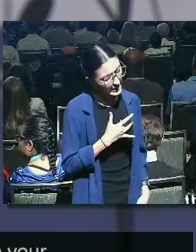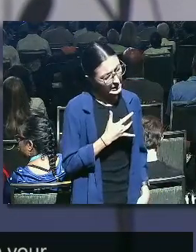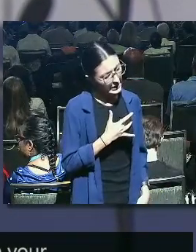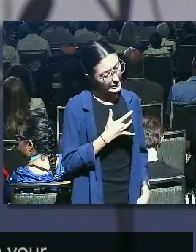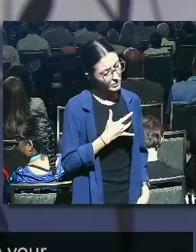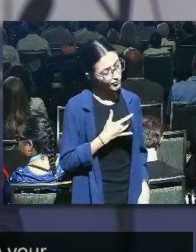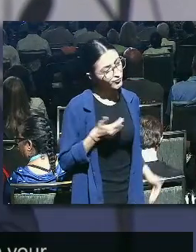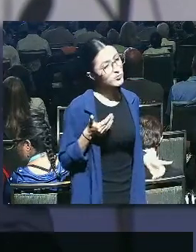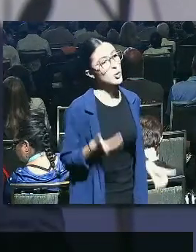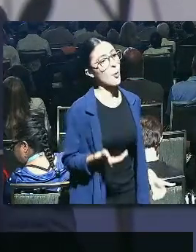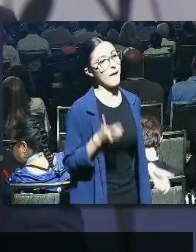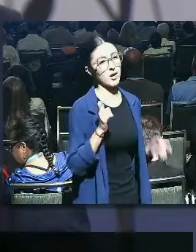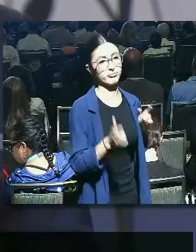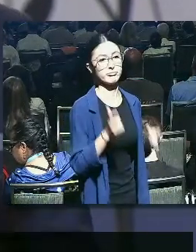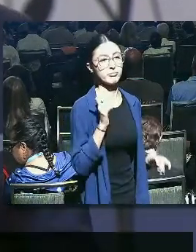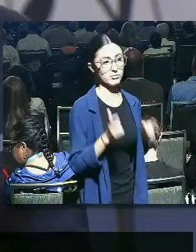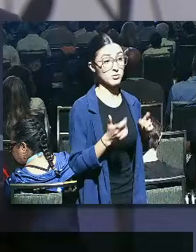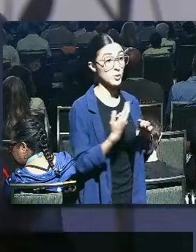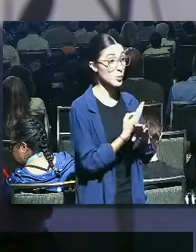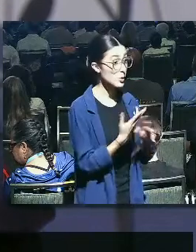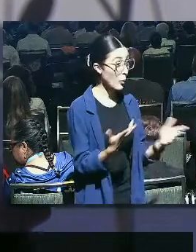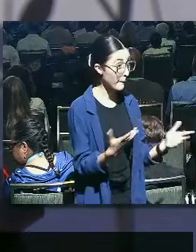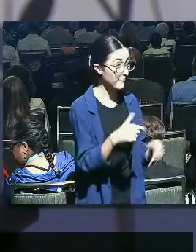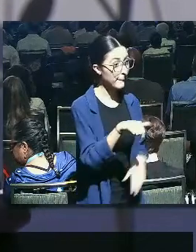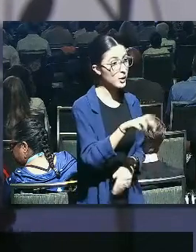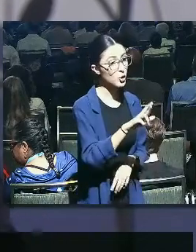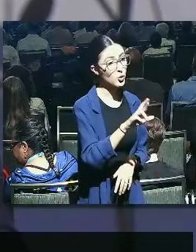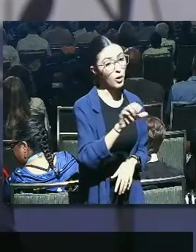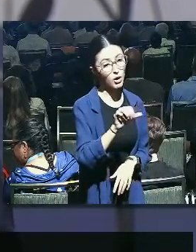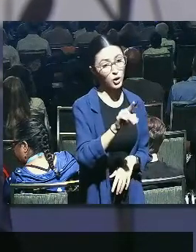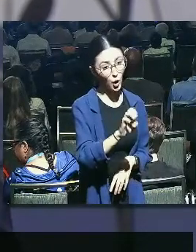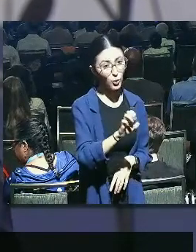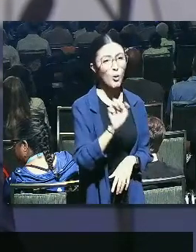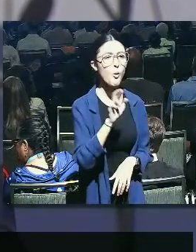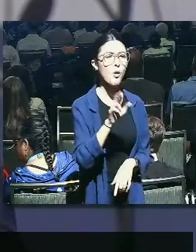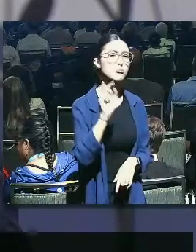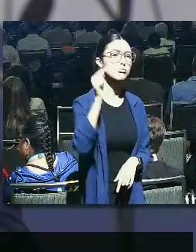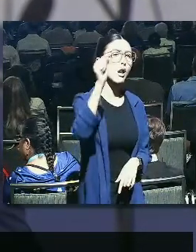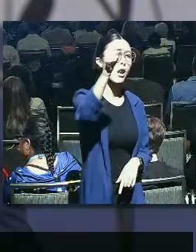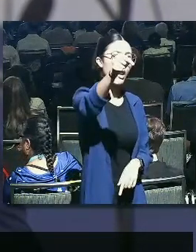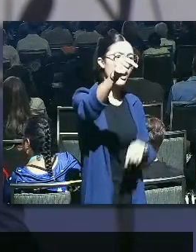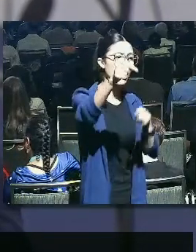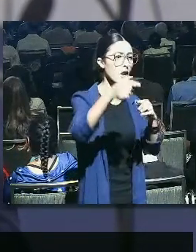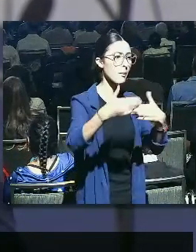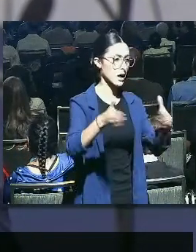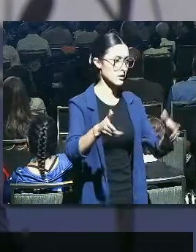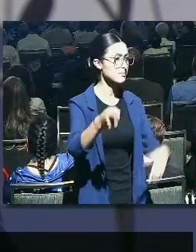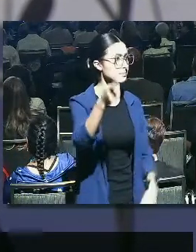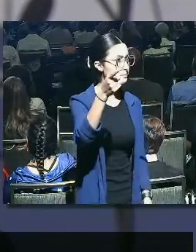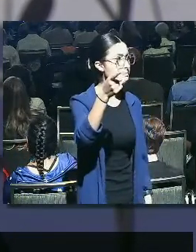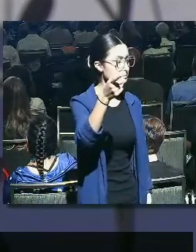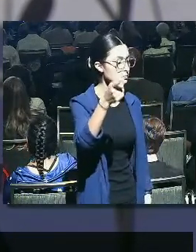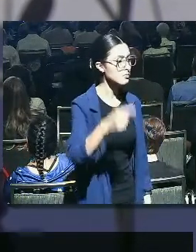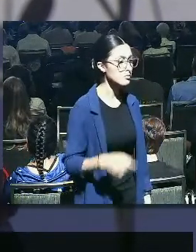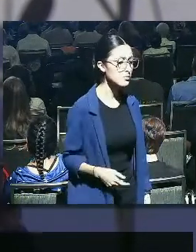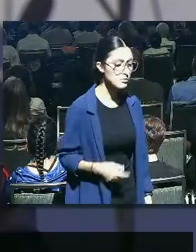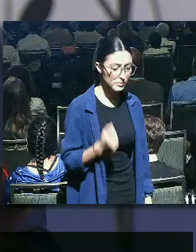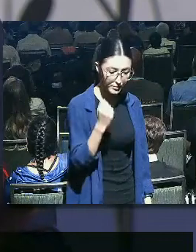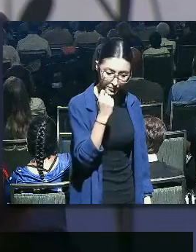using the QR code or the clearly marked boxes in the back. We can only do this